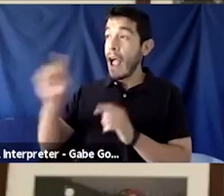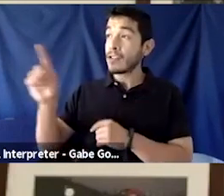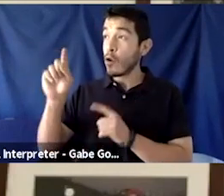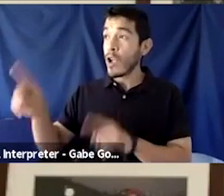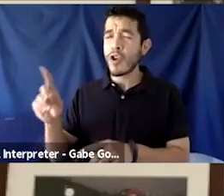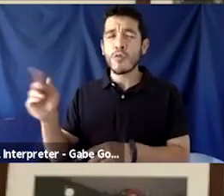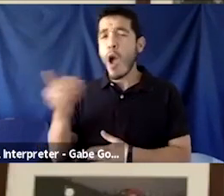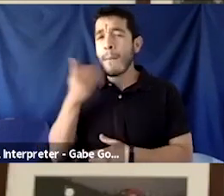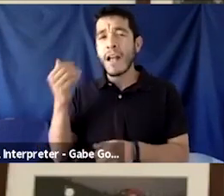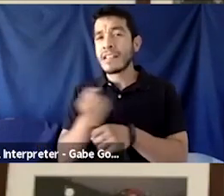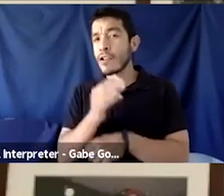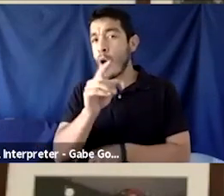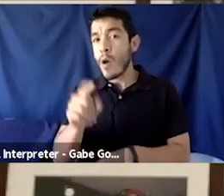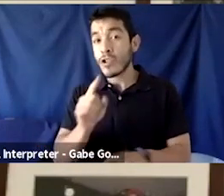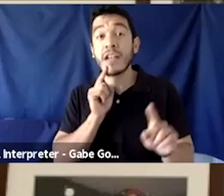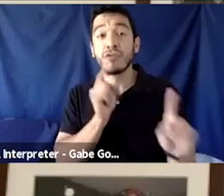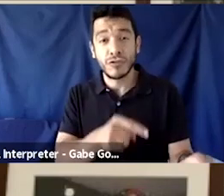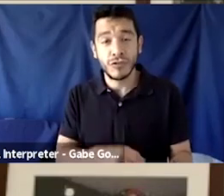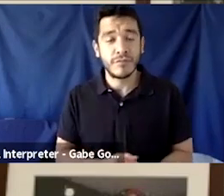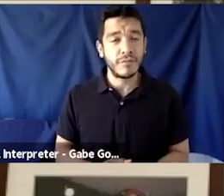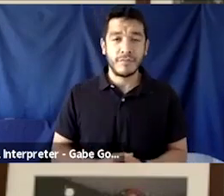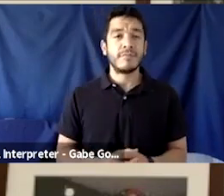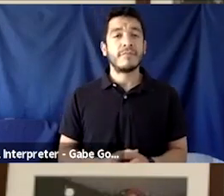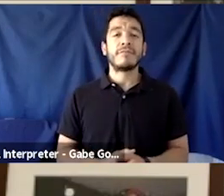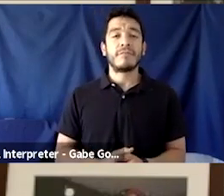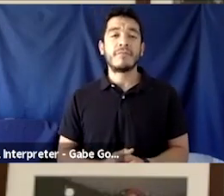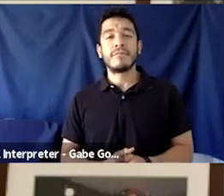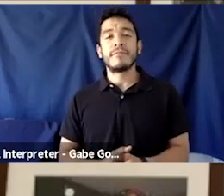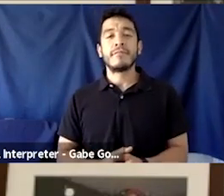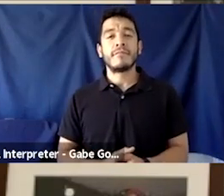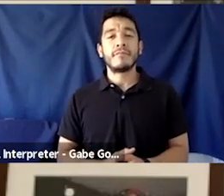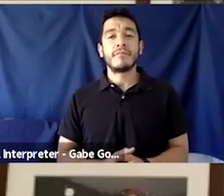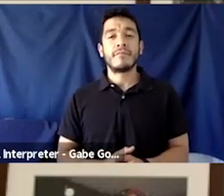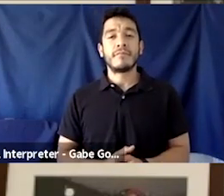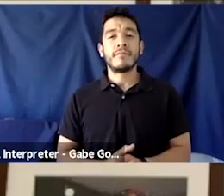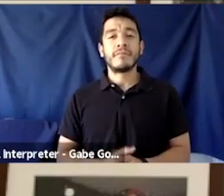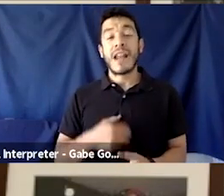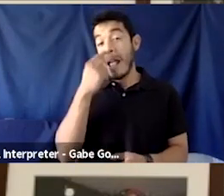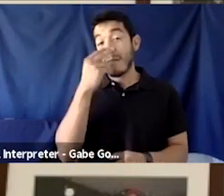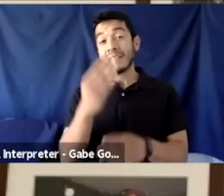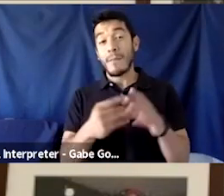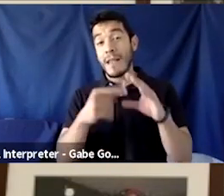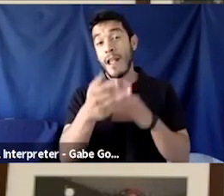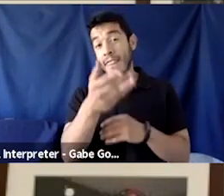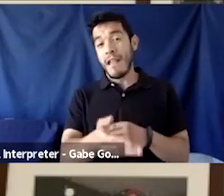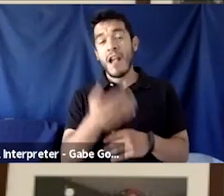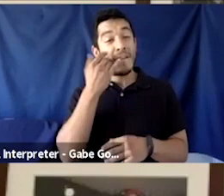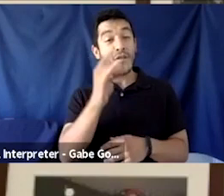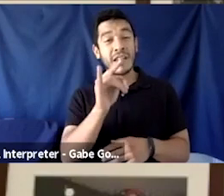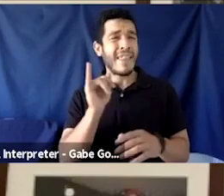our best to get your questions, answered. So I'm seeing some emails in there, but if you did, that would be